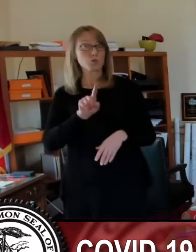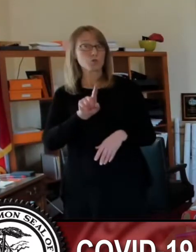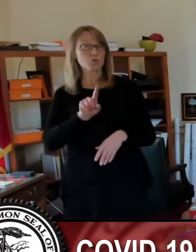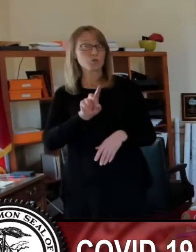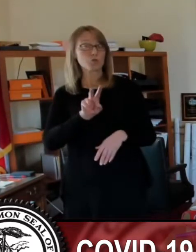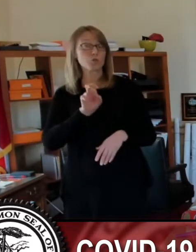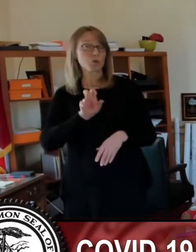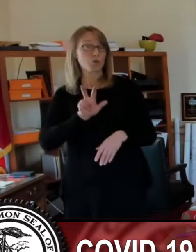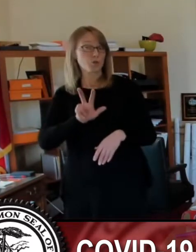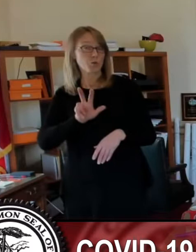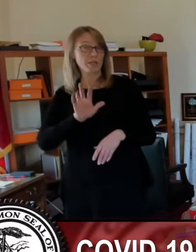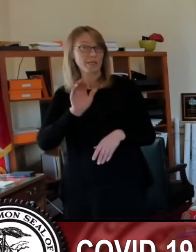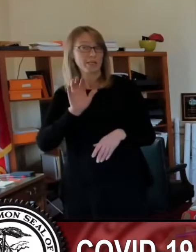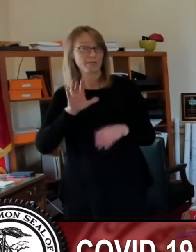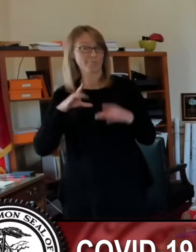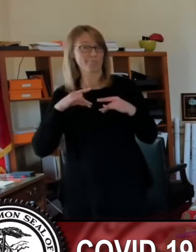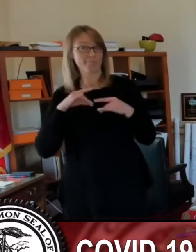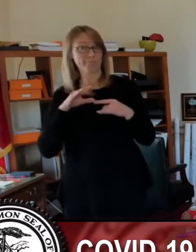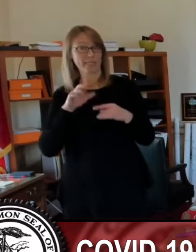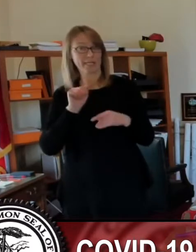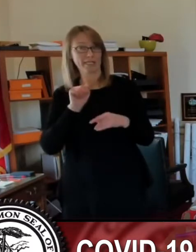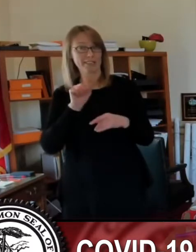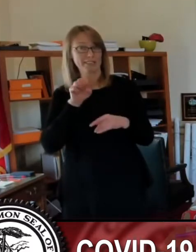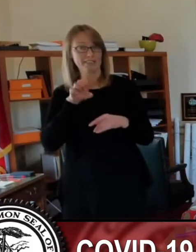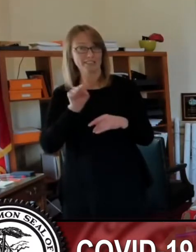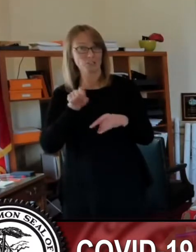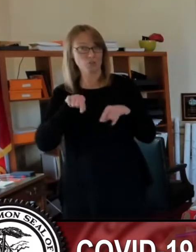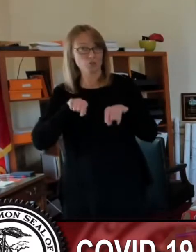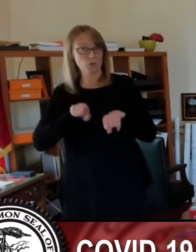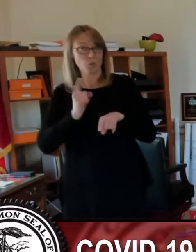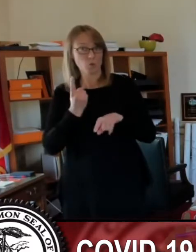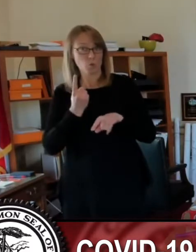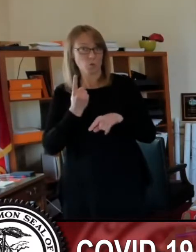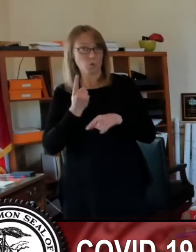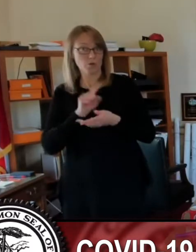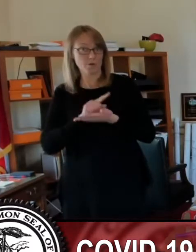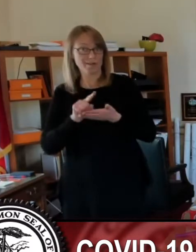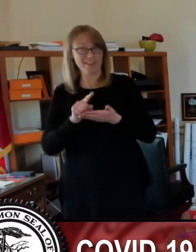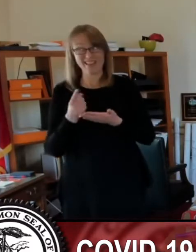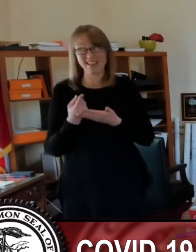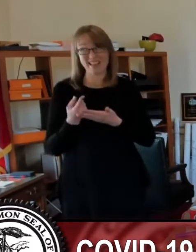week. So now we have over 500 cases reported in last week,